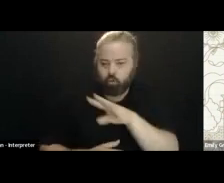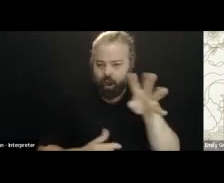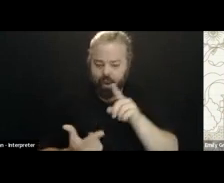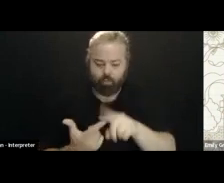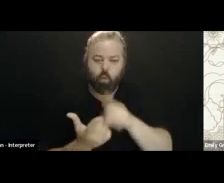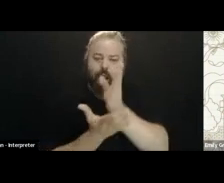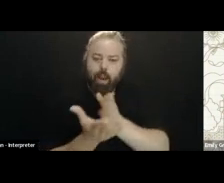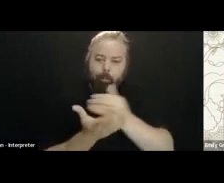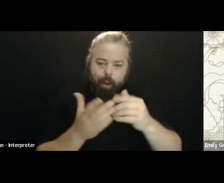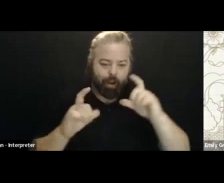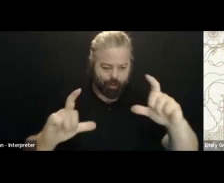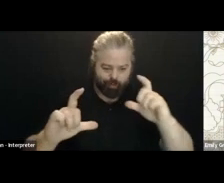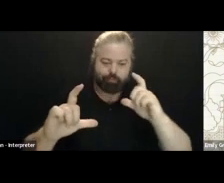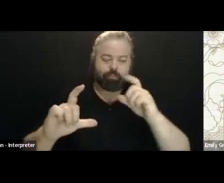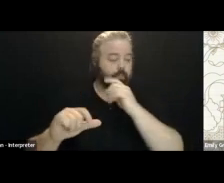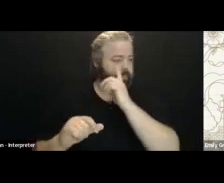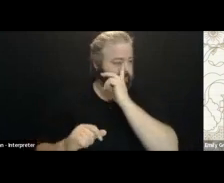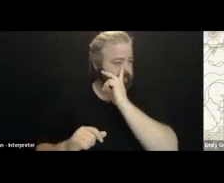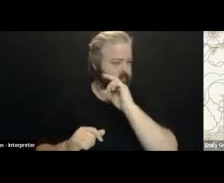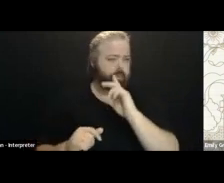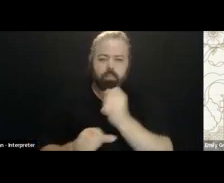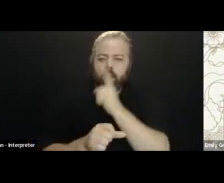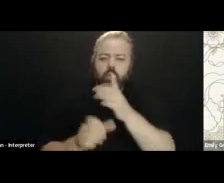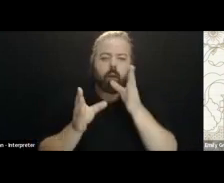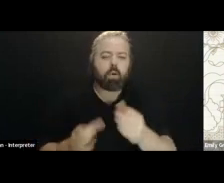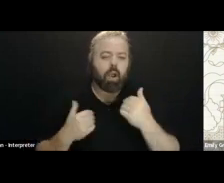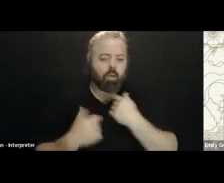the right colors to choose from in the right order to